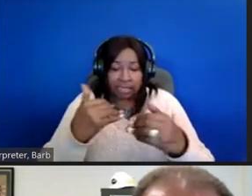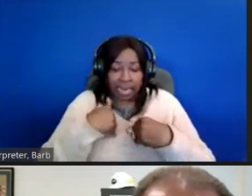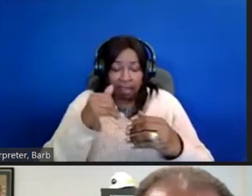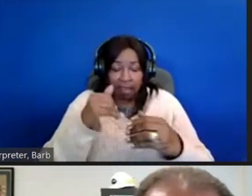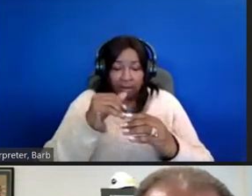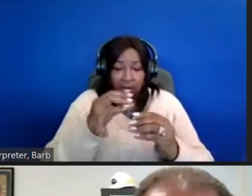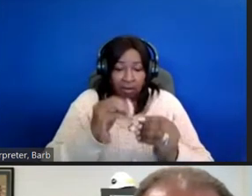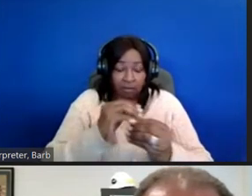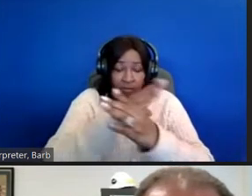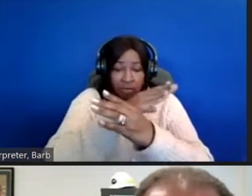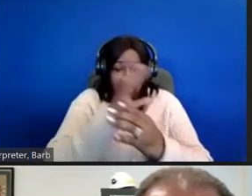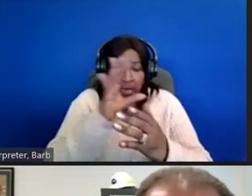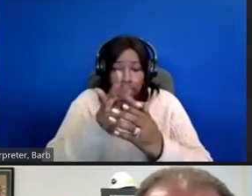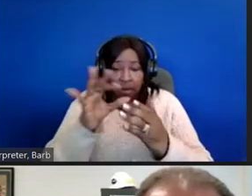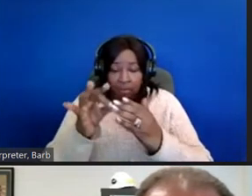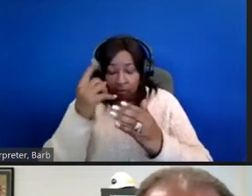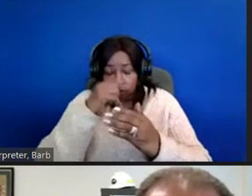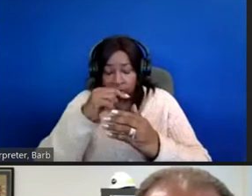can't be present.